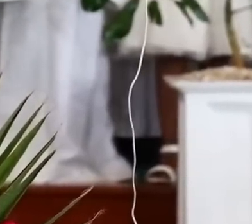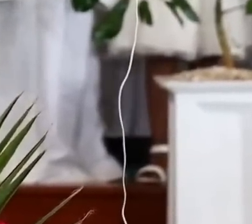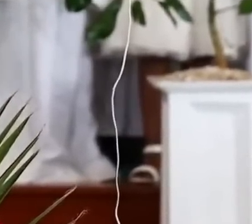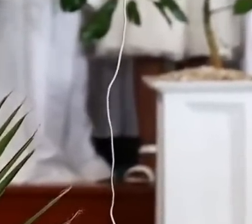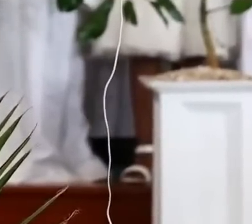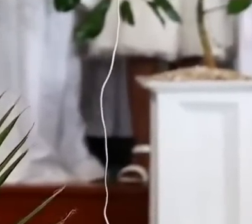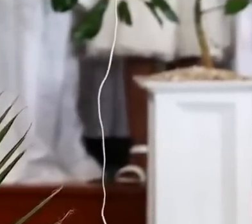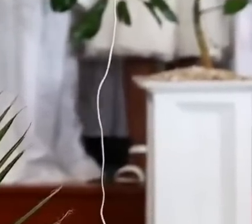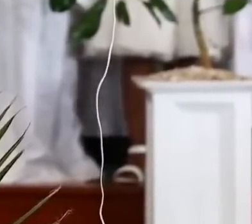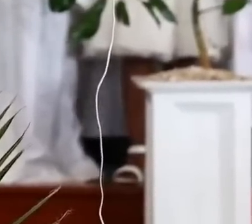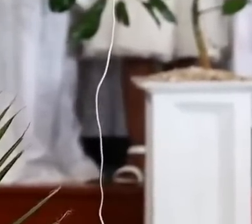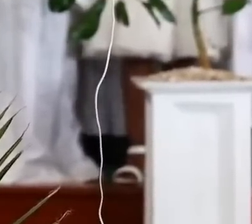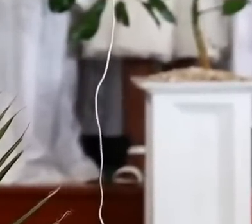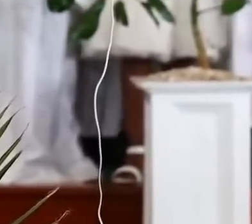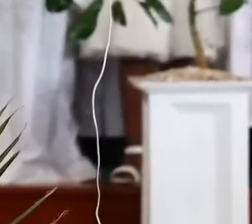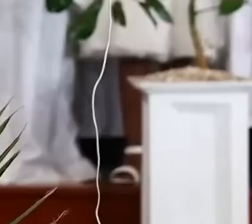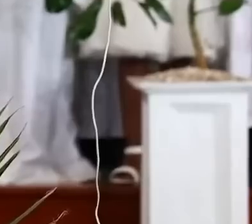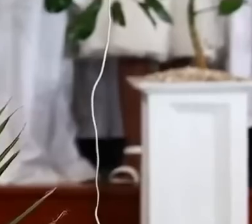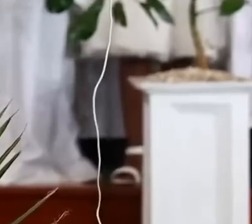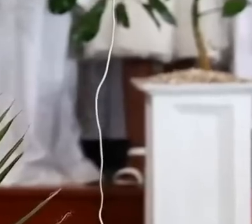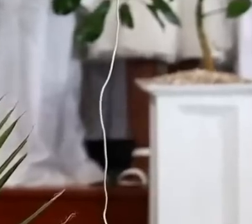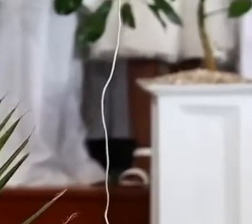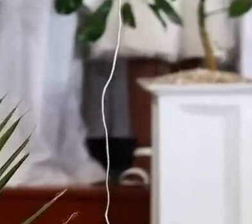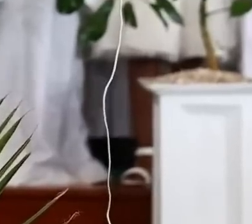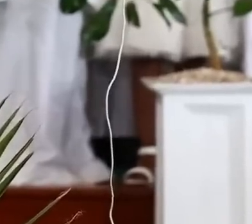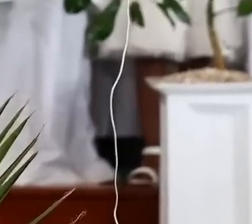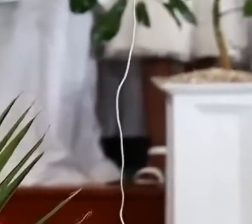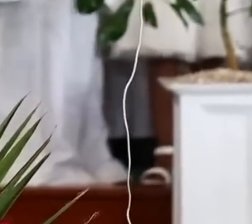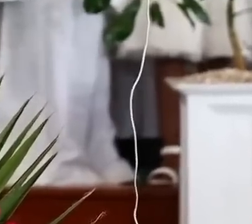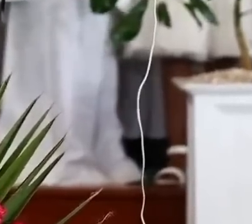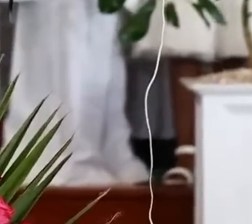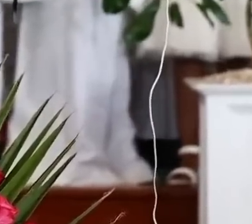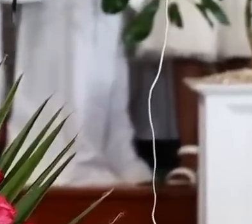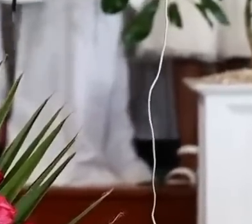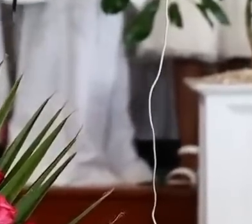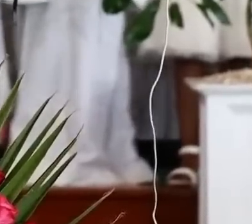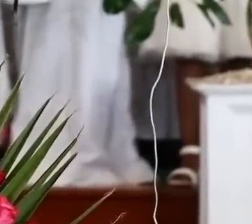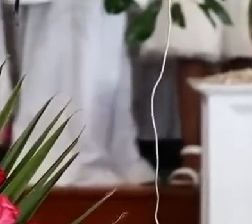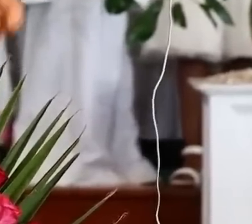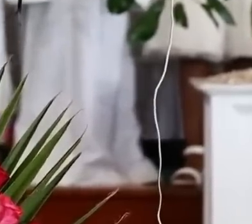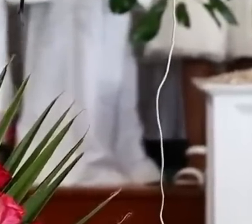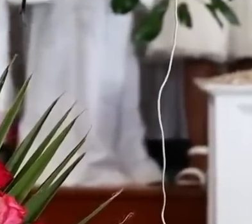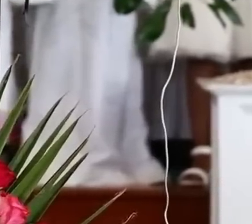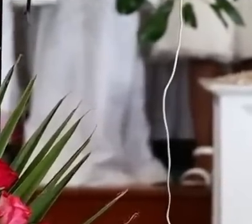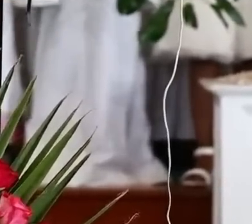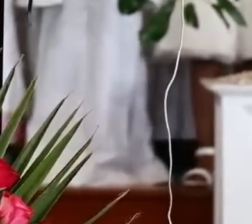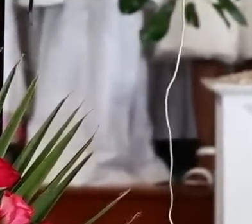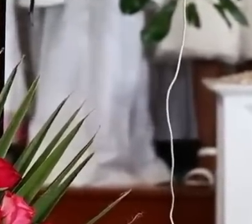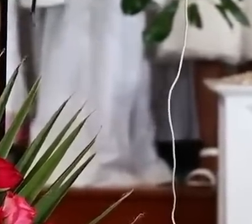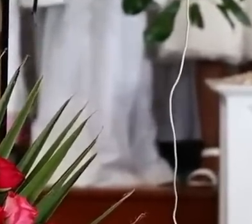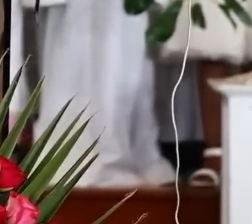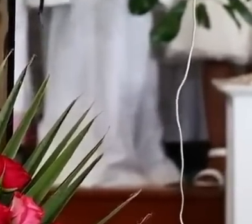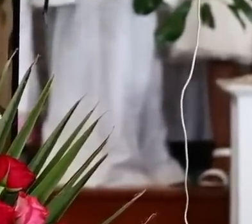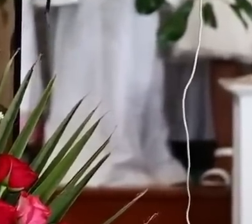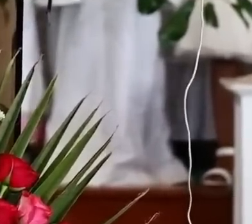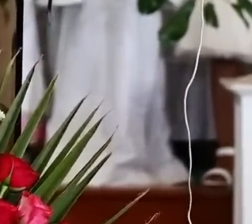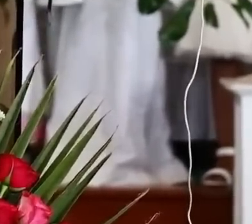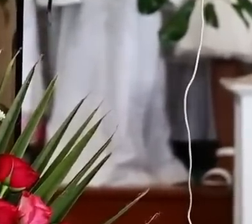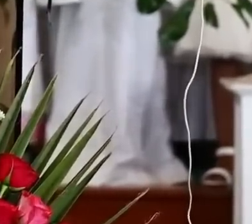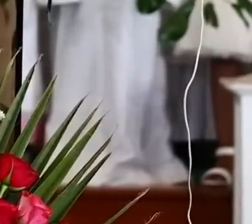Oh, the heaven. Not yet baptized, not yet give your heart to the Lord, but today he called you,